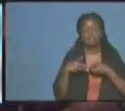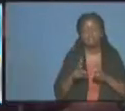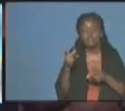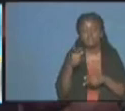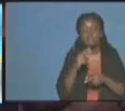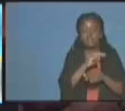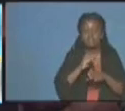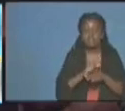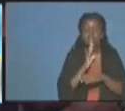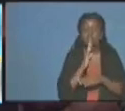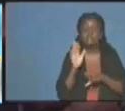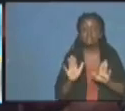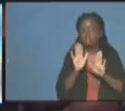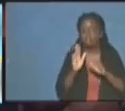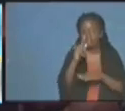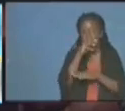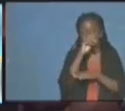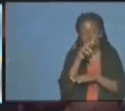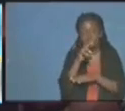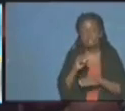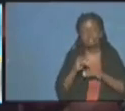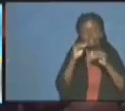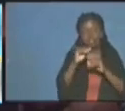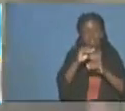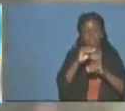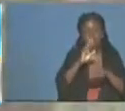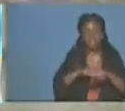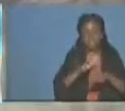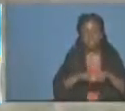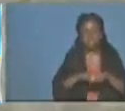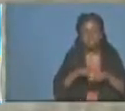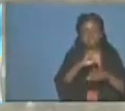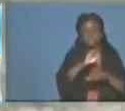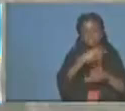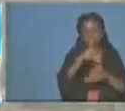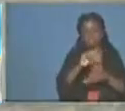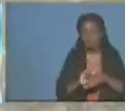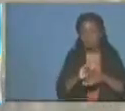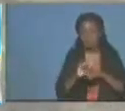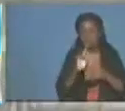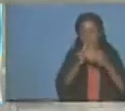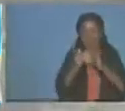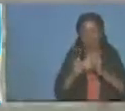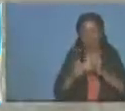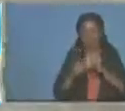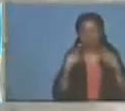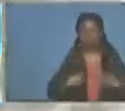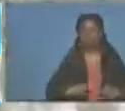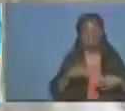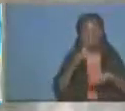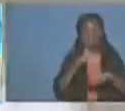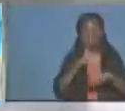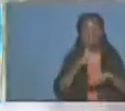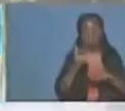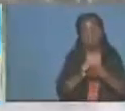national address Sunday, the Prime Minister put shantytown dwellers on alert that all residents occupying those communities will have to leave and relocate on